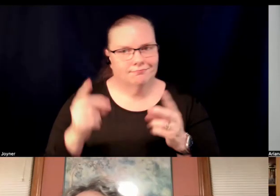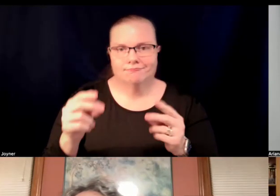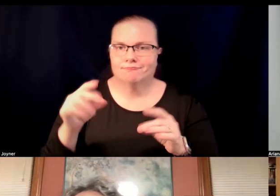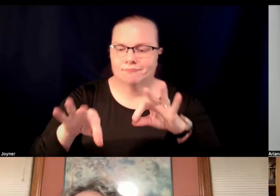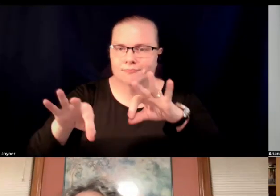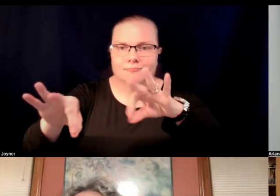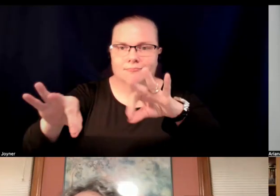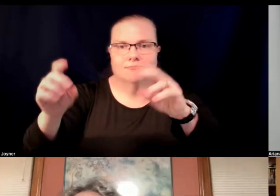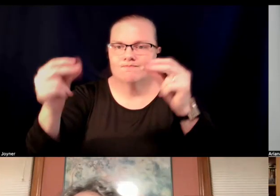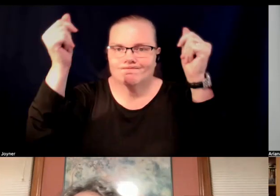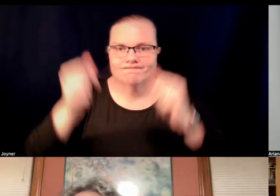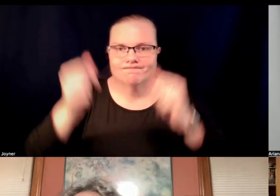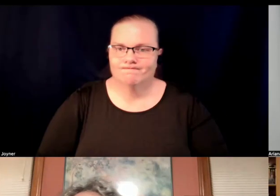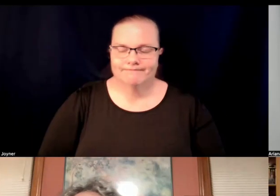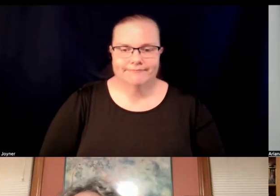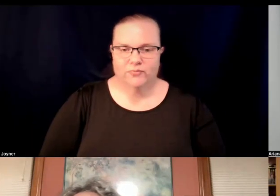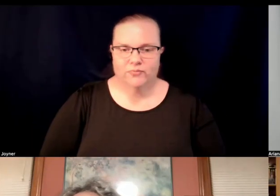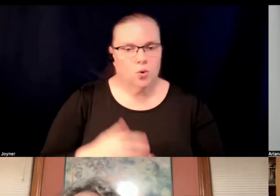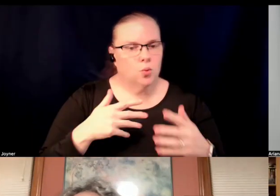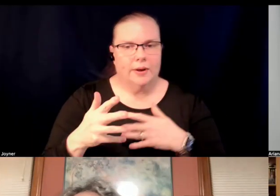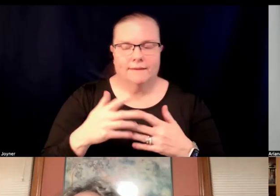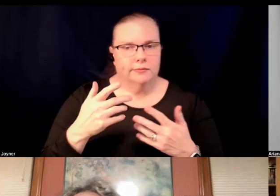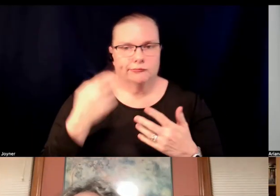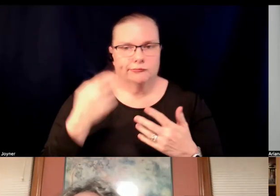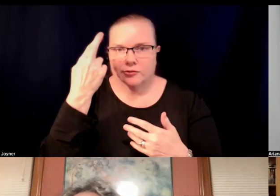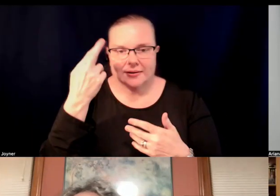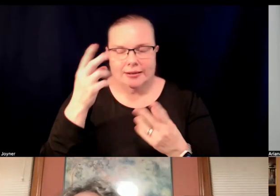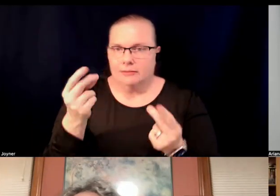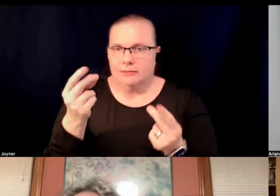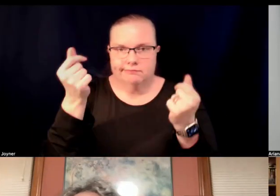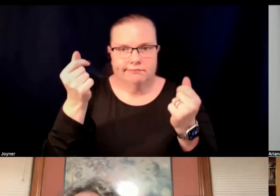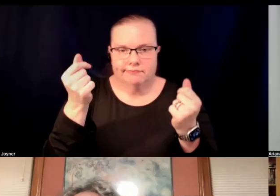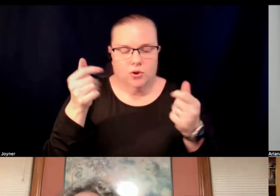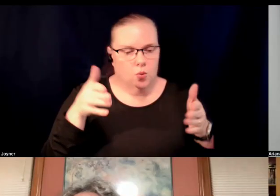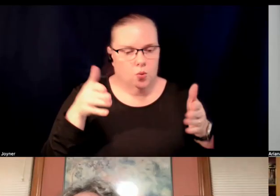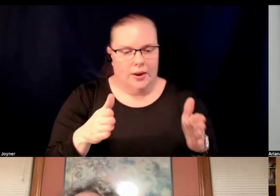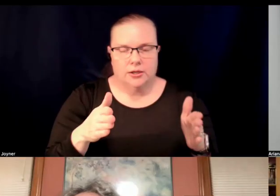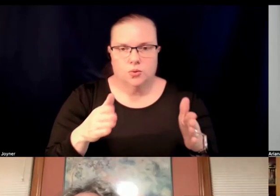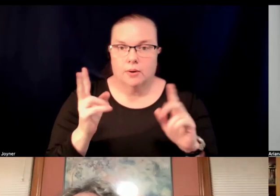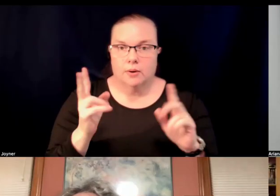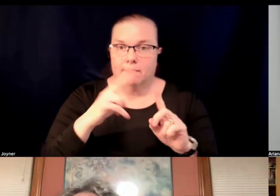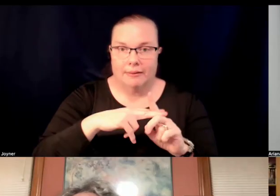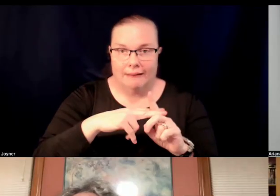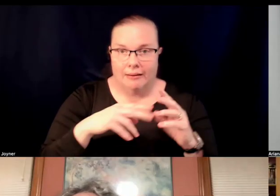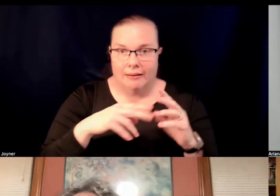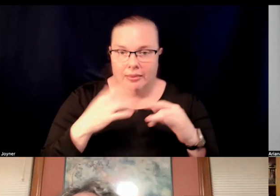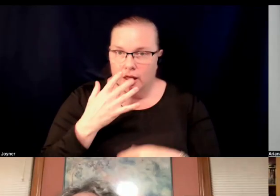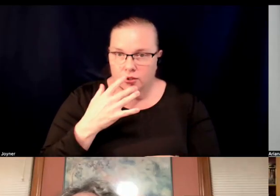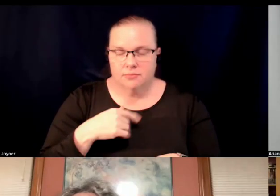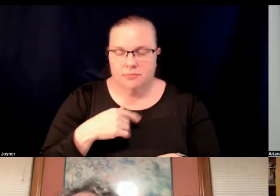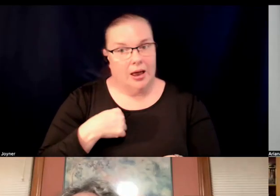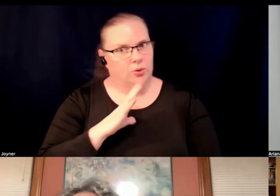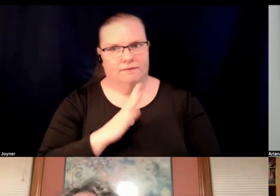for some reason, it just clicked with me. The way to apply the colors and everything. I was okay with oil